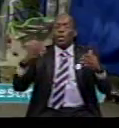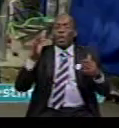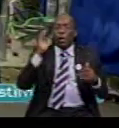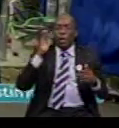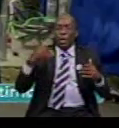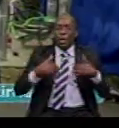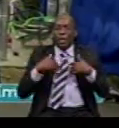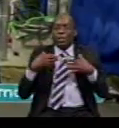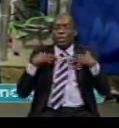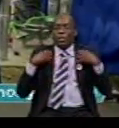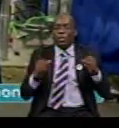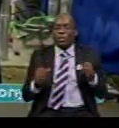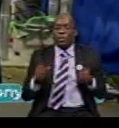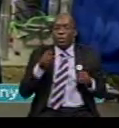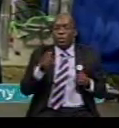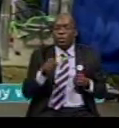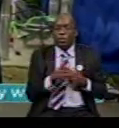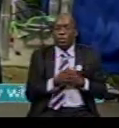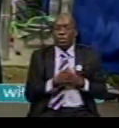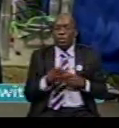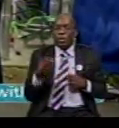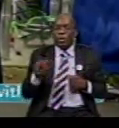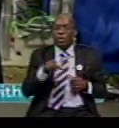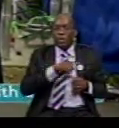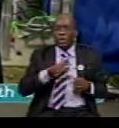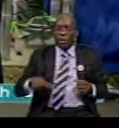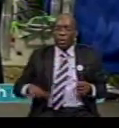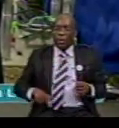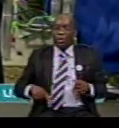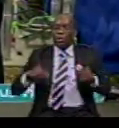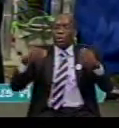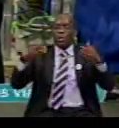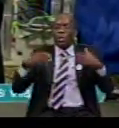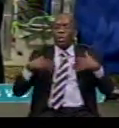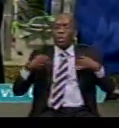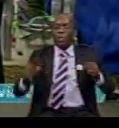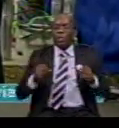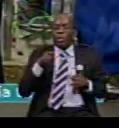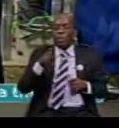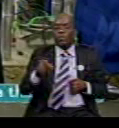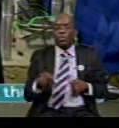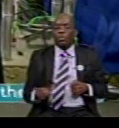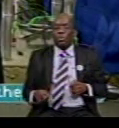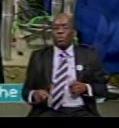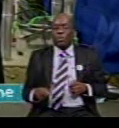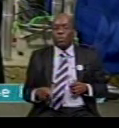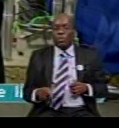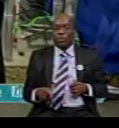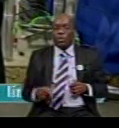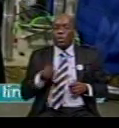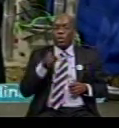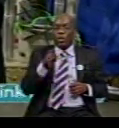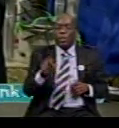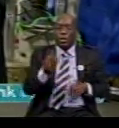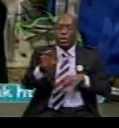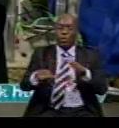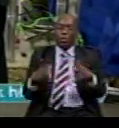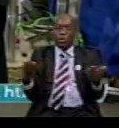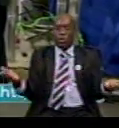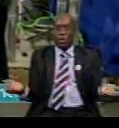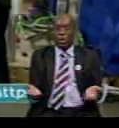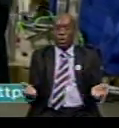the Lord. The Lord healed him totally. He walked here and is walking back